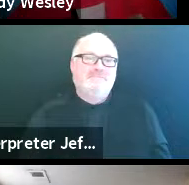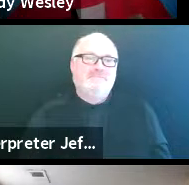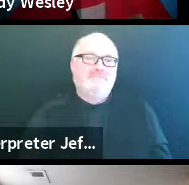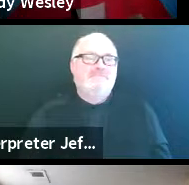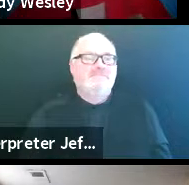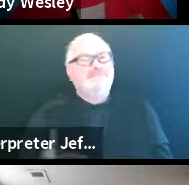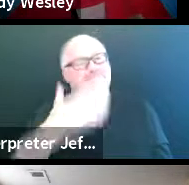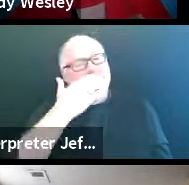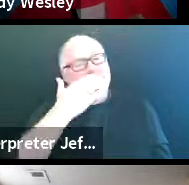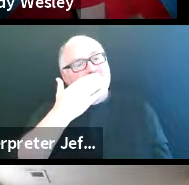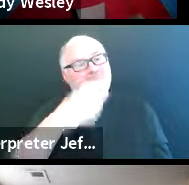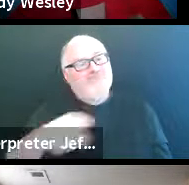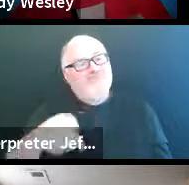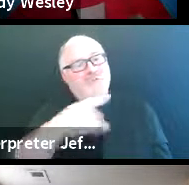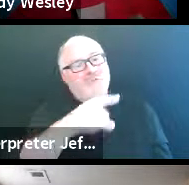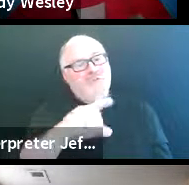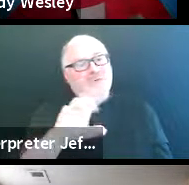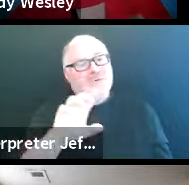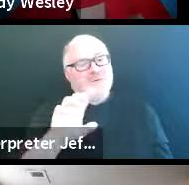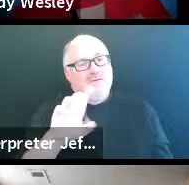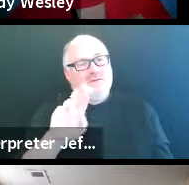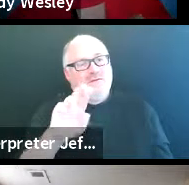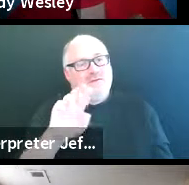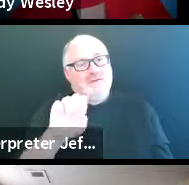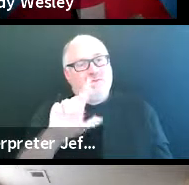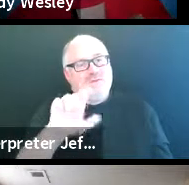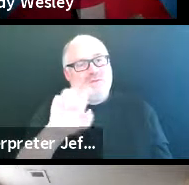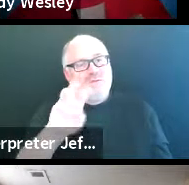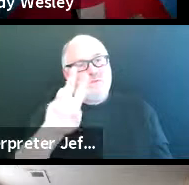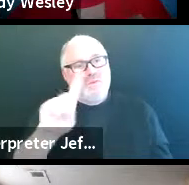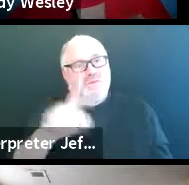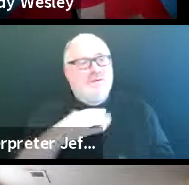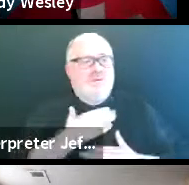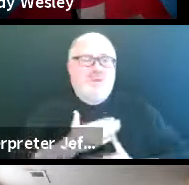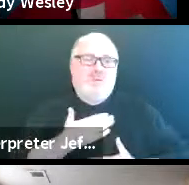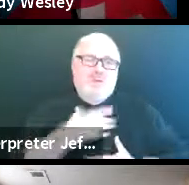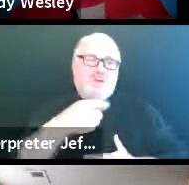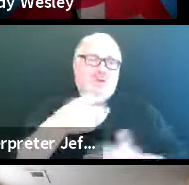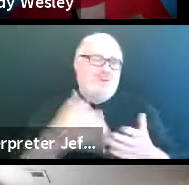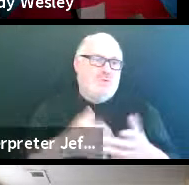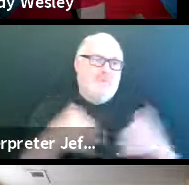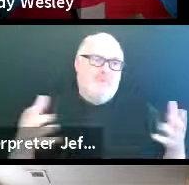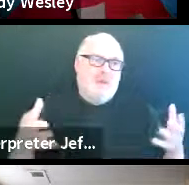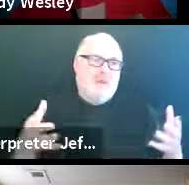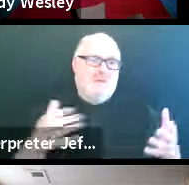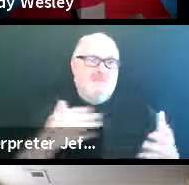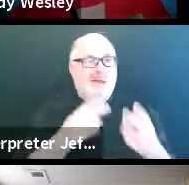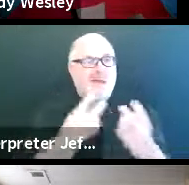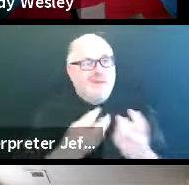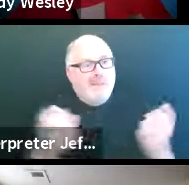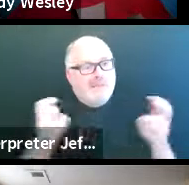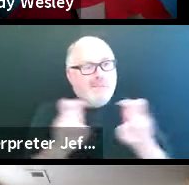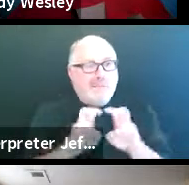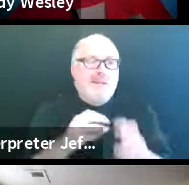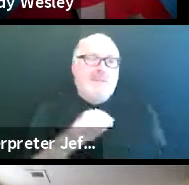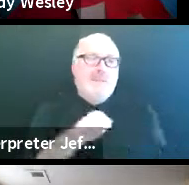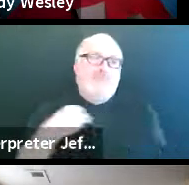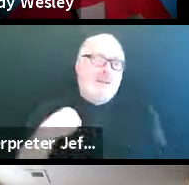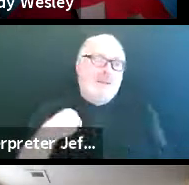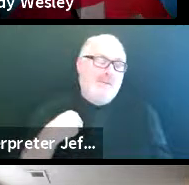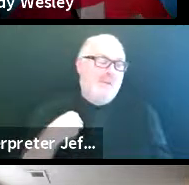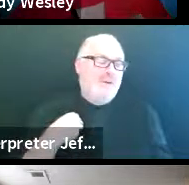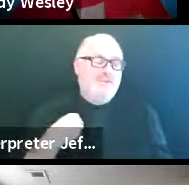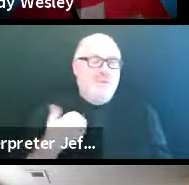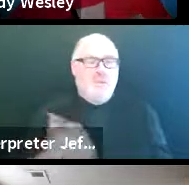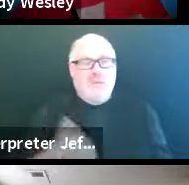Thank you, Dr. Elwood. I so appreciate you and all my committee members. I have had